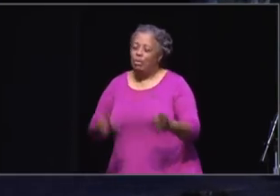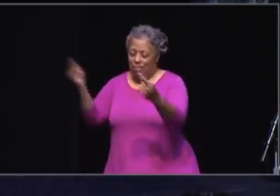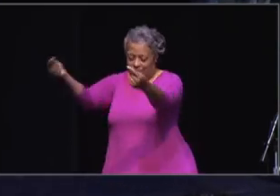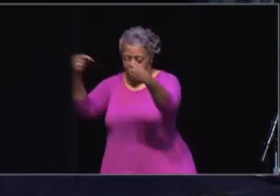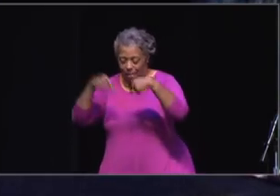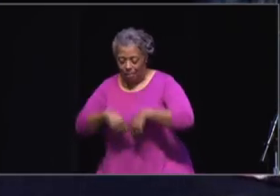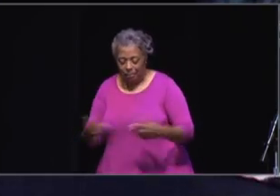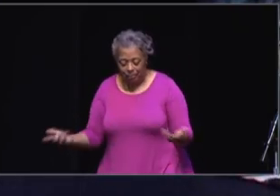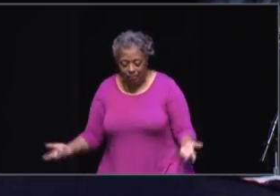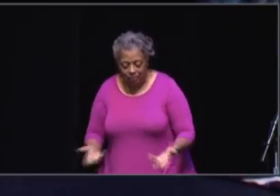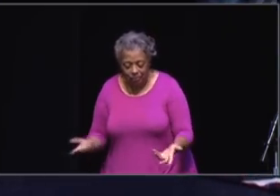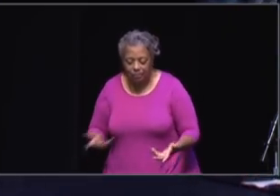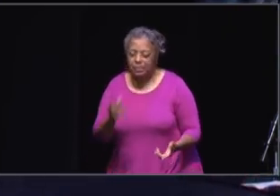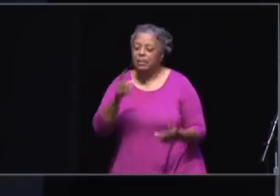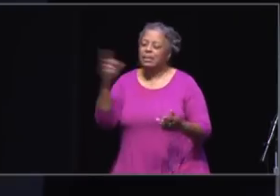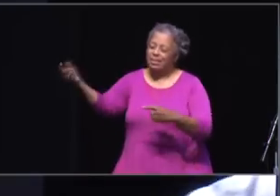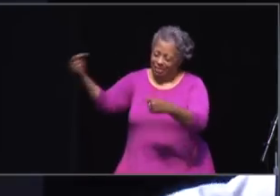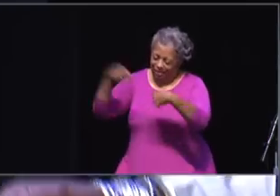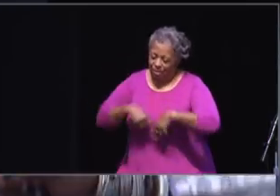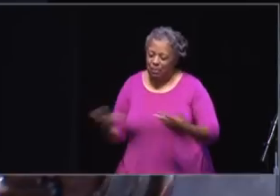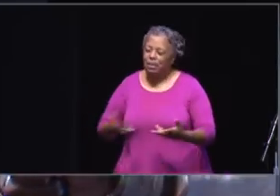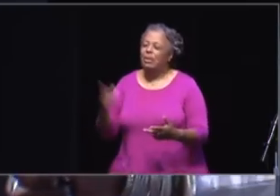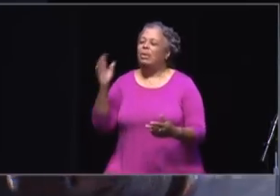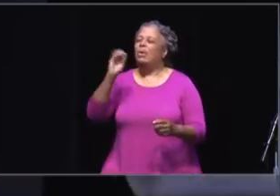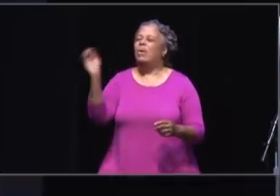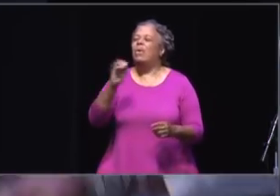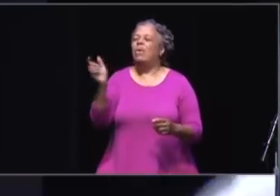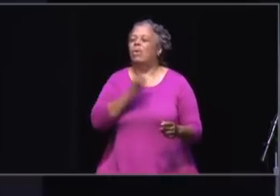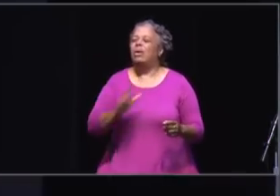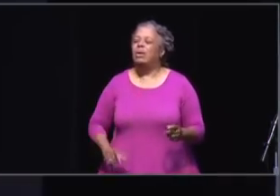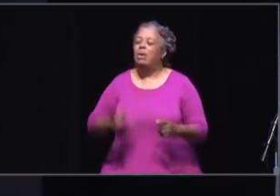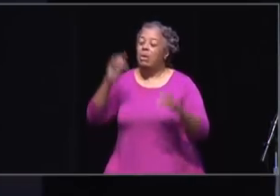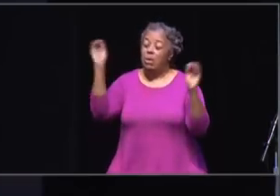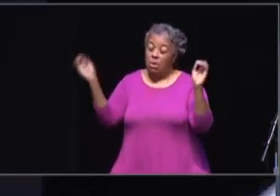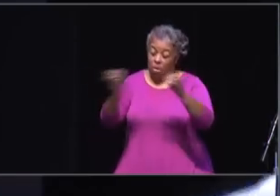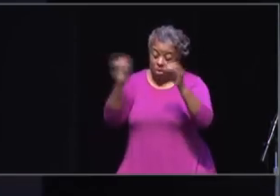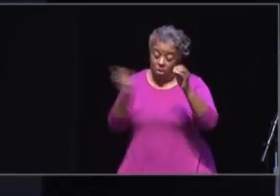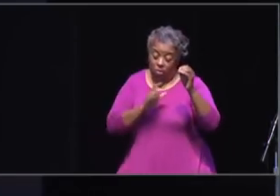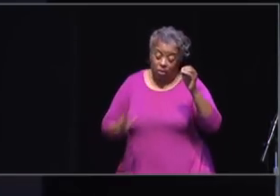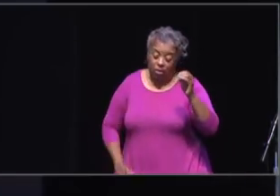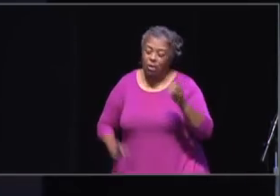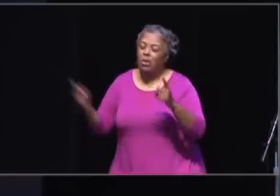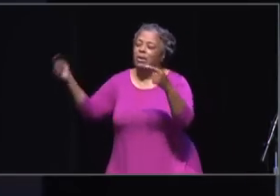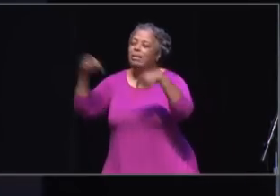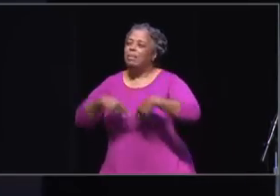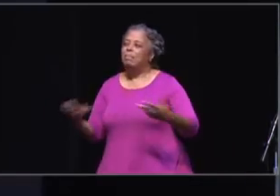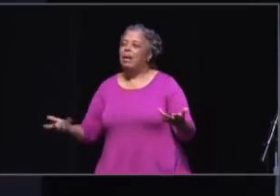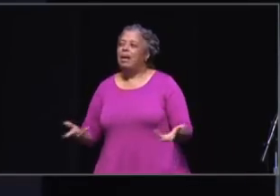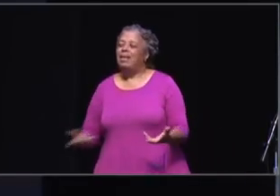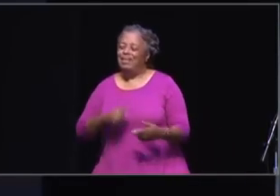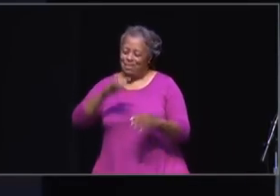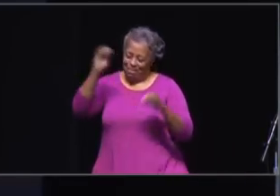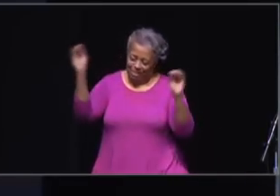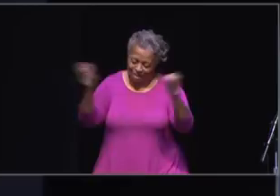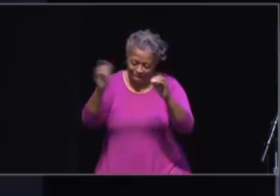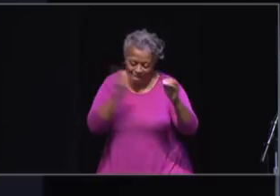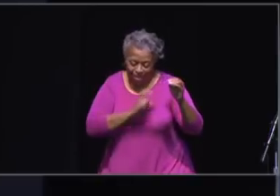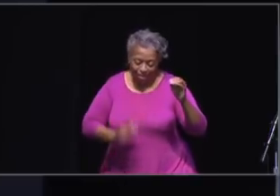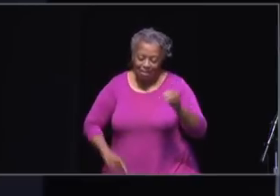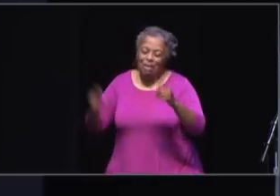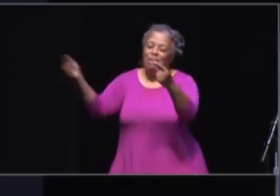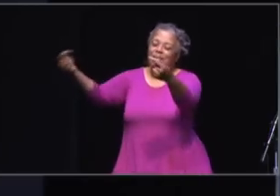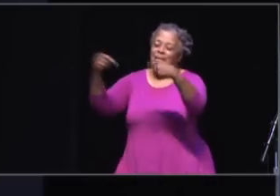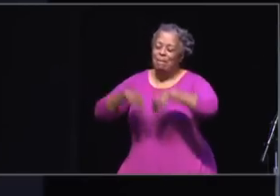kumbaya. Oh, Lord, kumbaya. Oh, Lord, kumbaya.